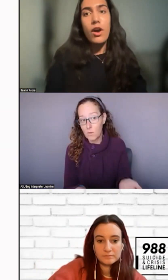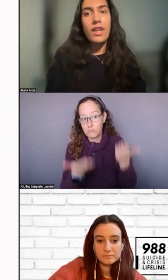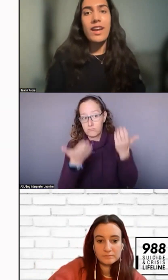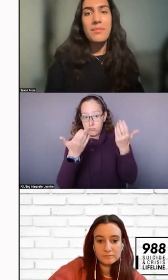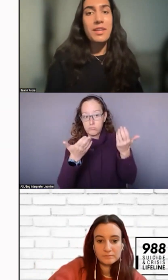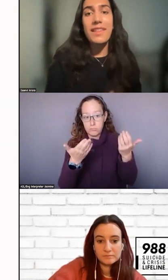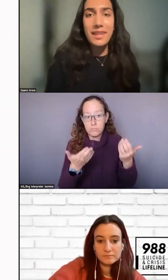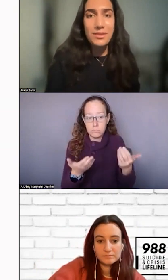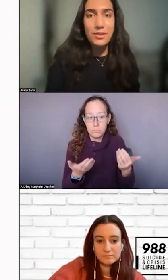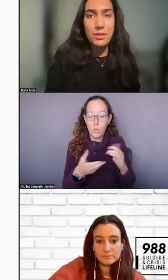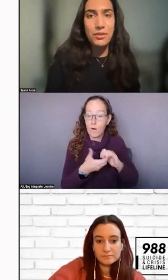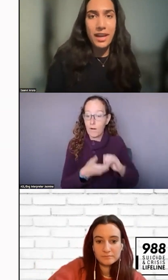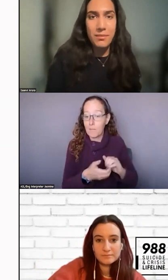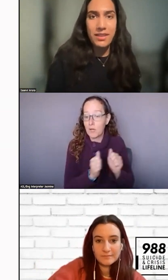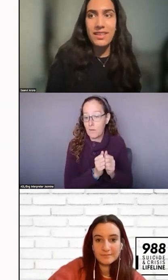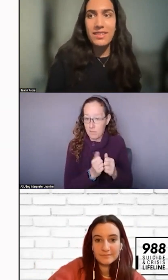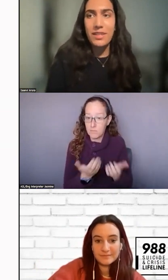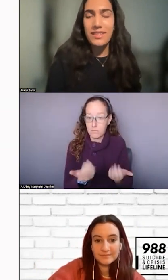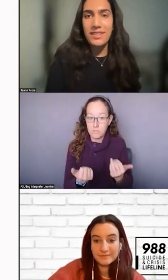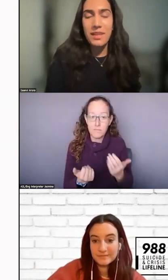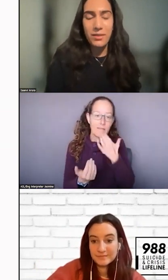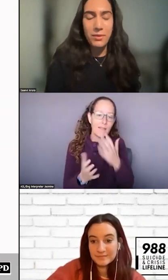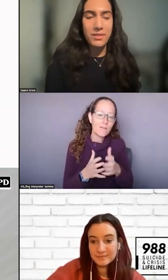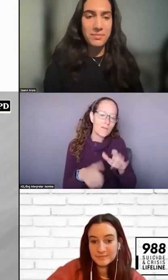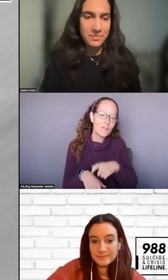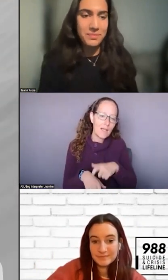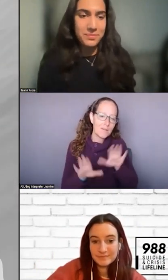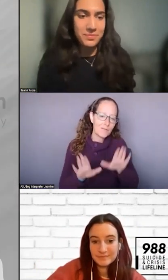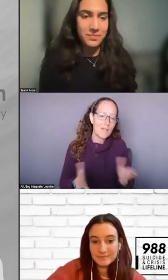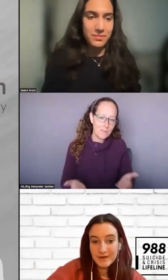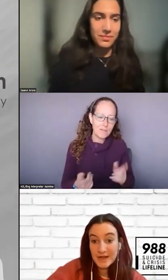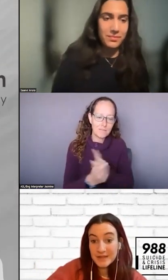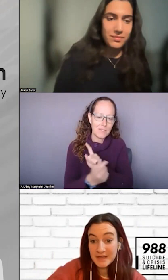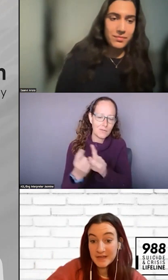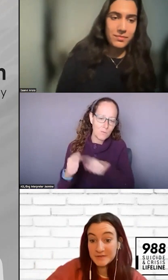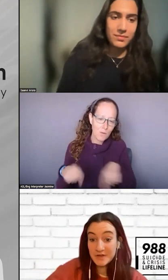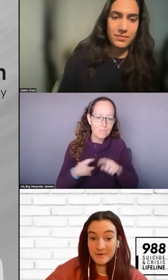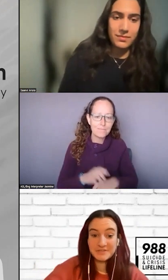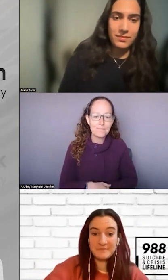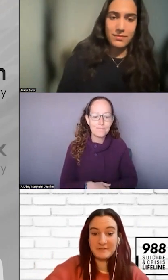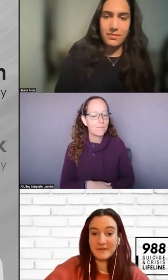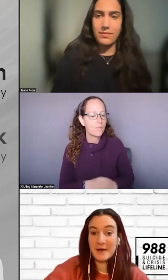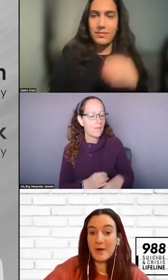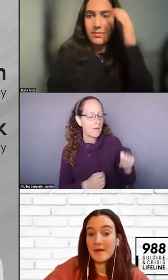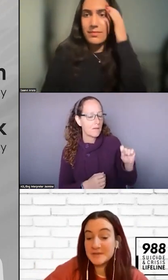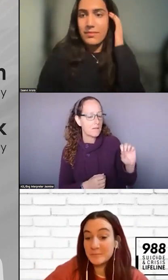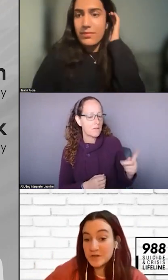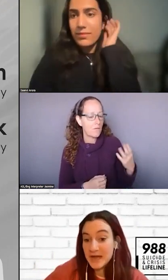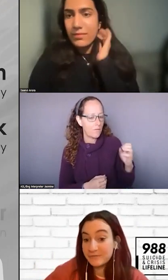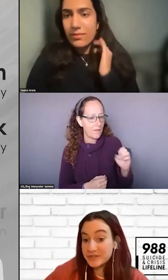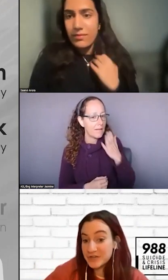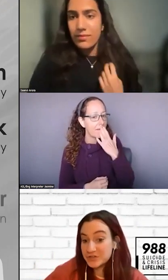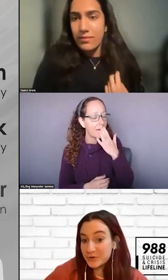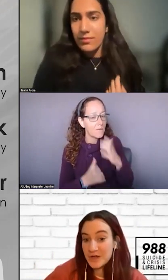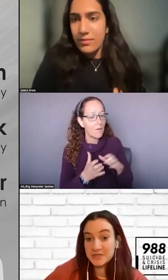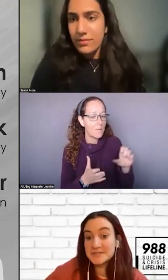us on. But yeah, thank you so much for your time, and it's great to meet everyone. Thank you so much, Saanvi, for that. We'll have some more time